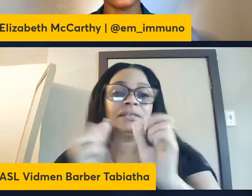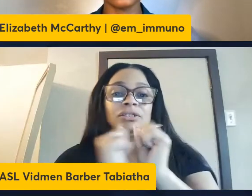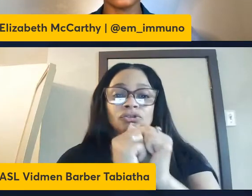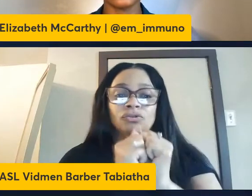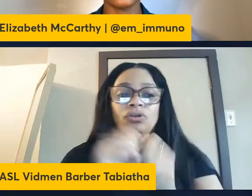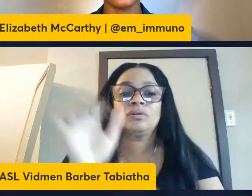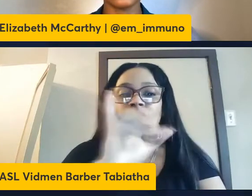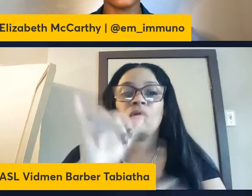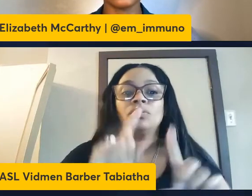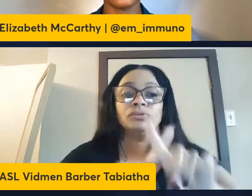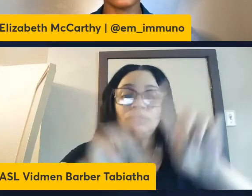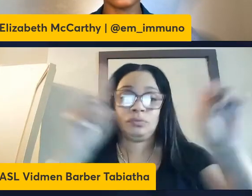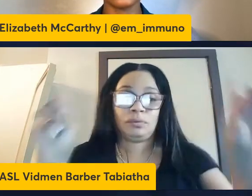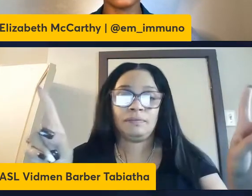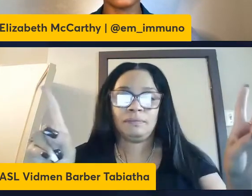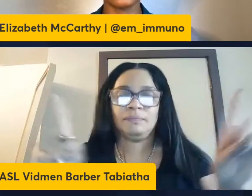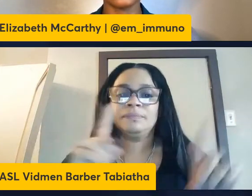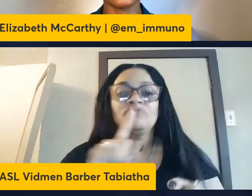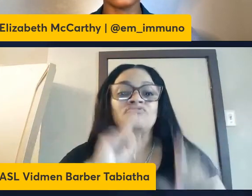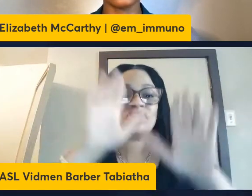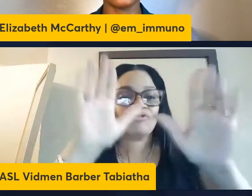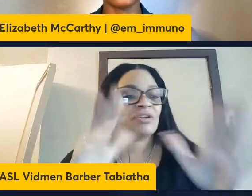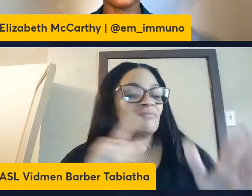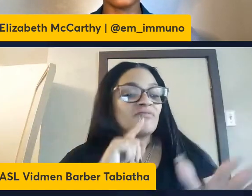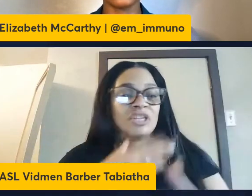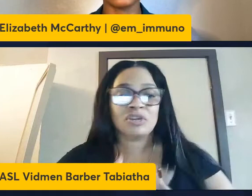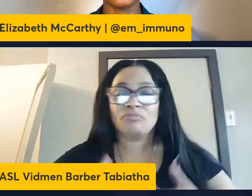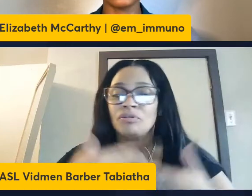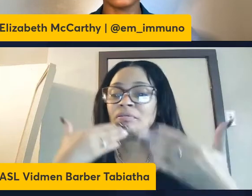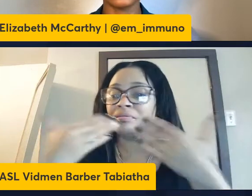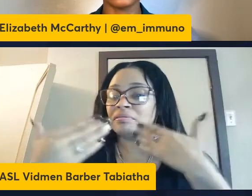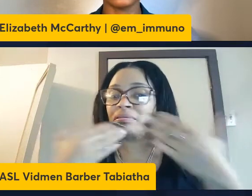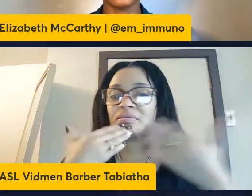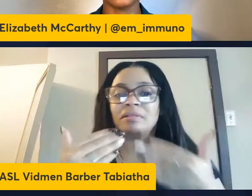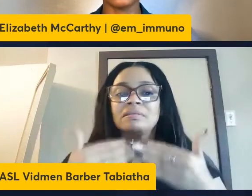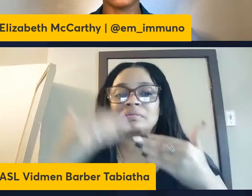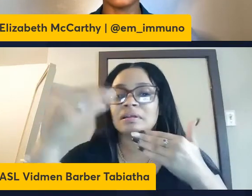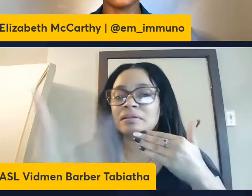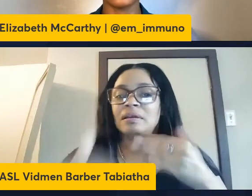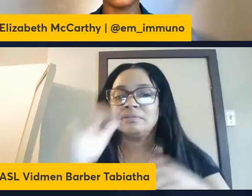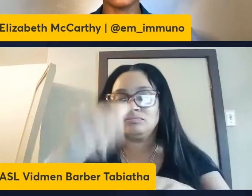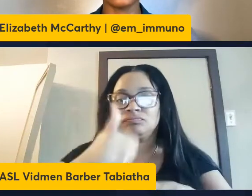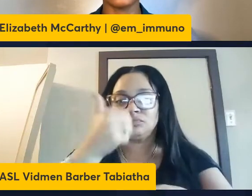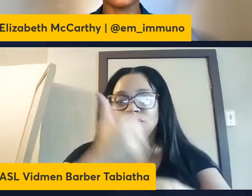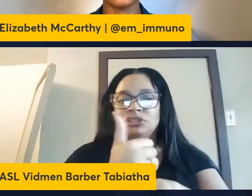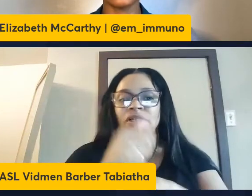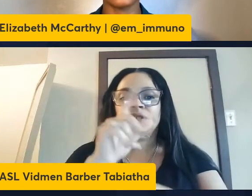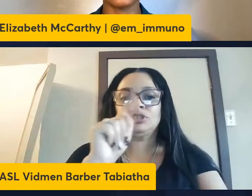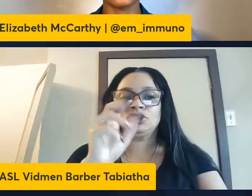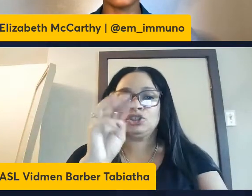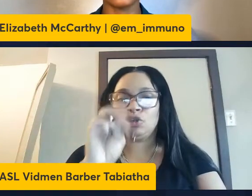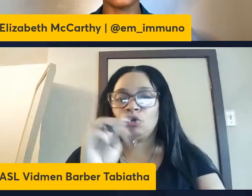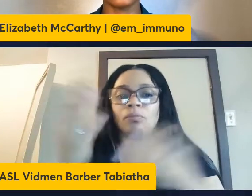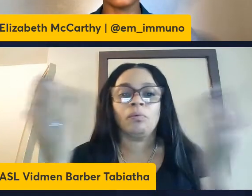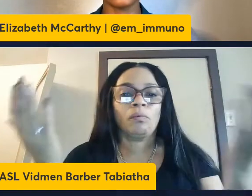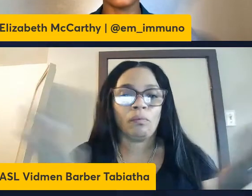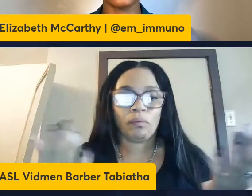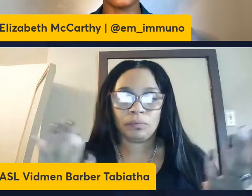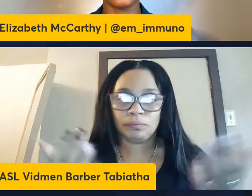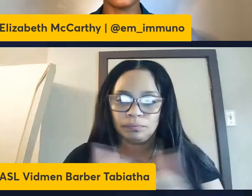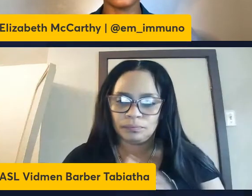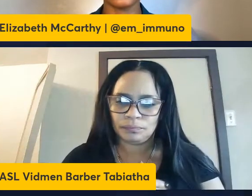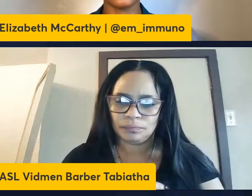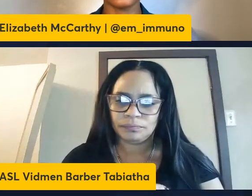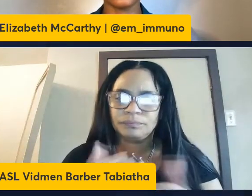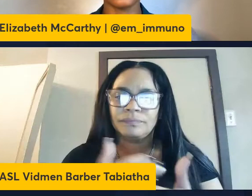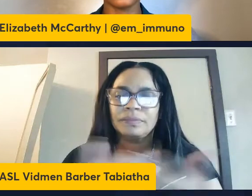also different. So this is great. Thanks. The next set of terms and things that we want